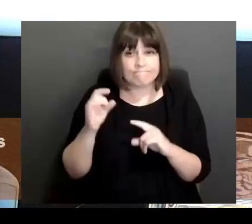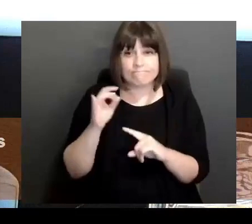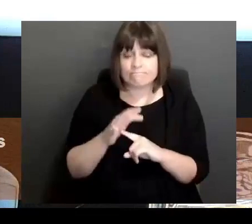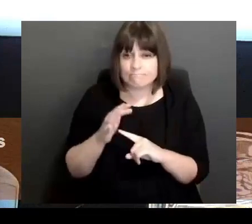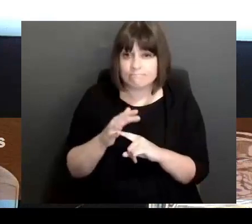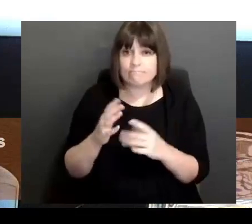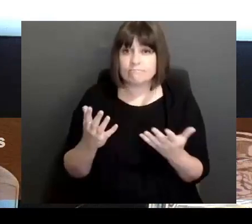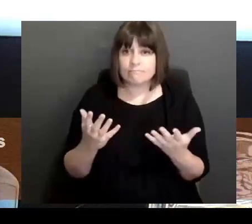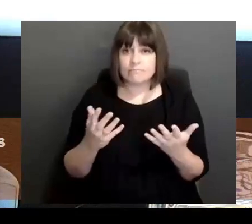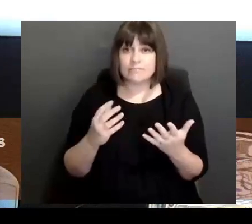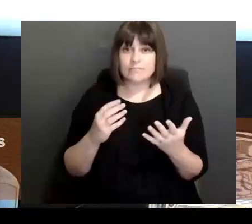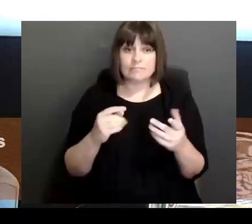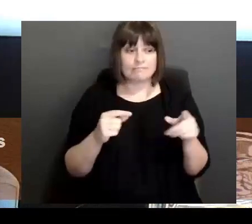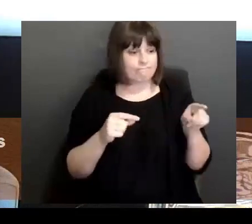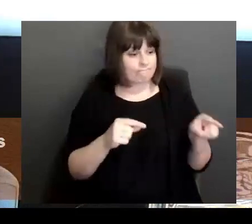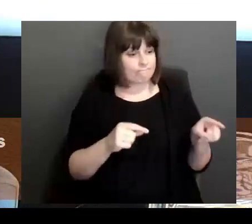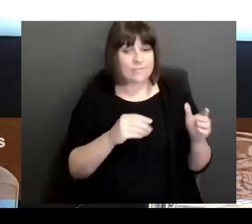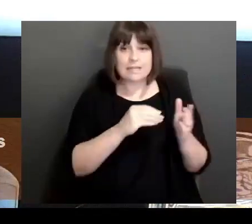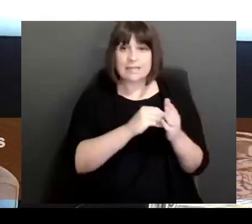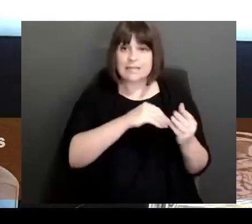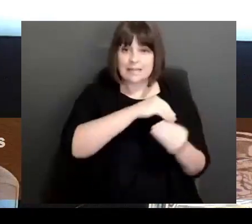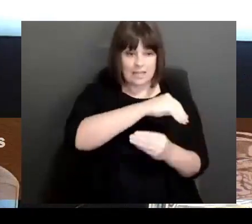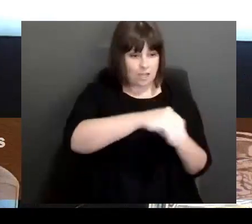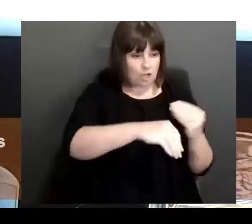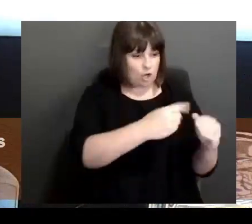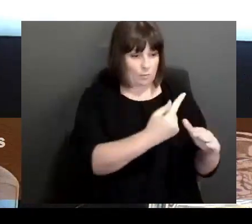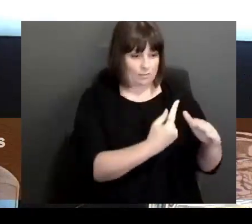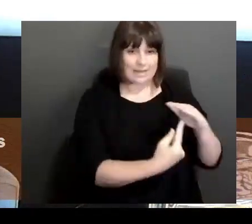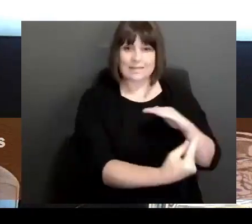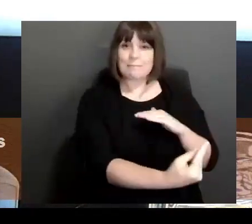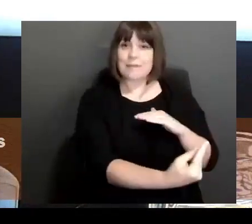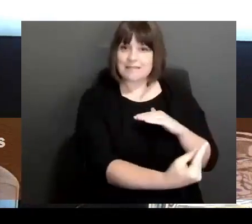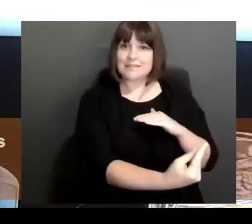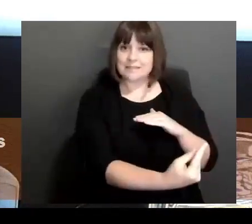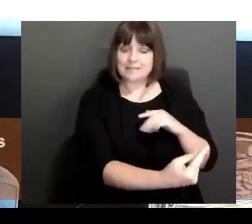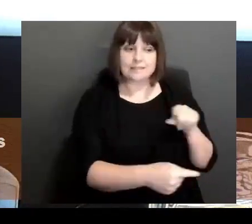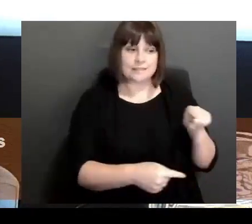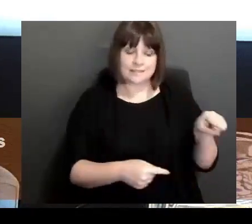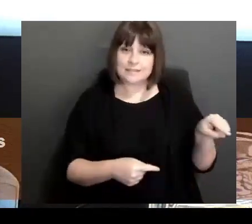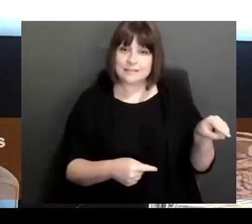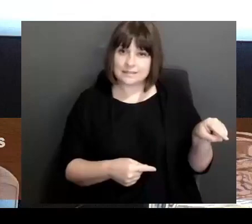economic independence piece that is an enduring,